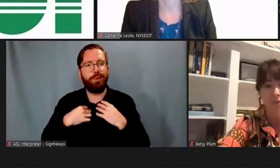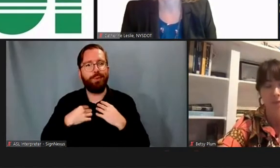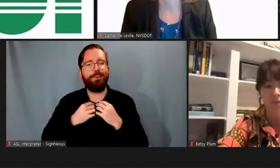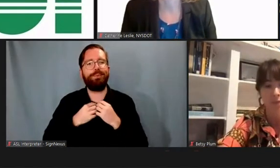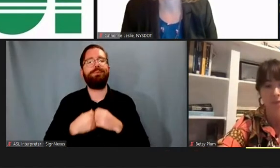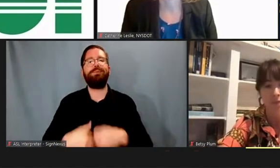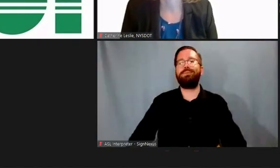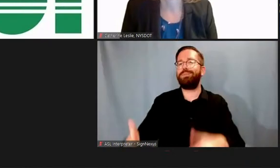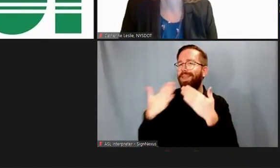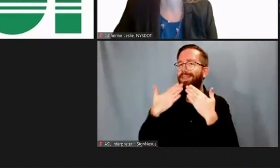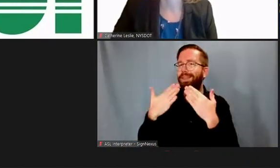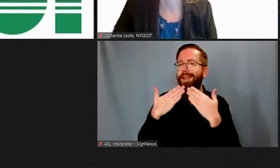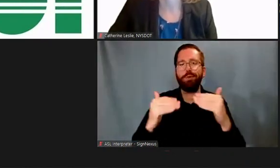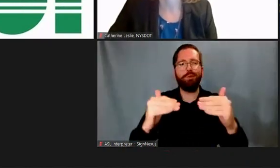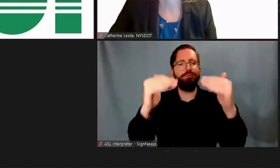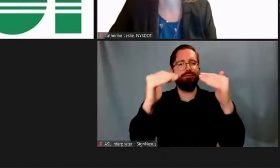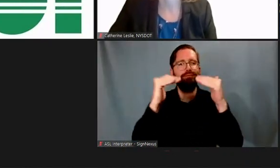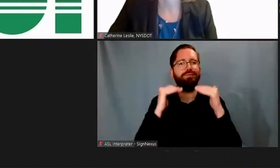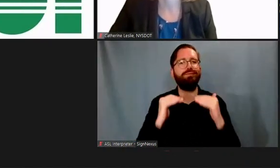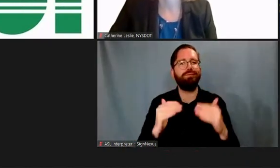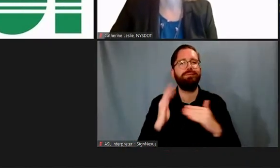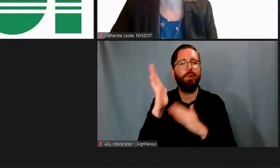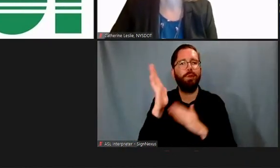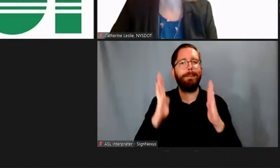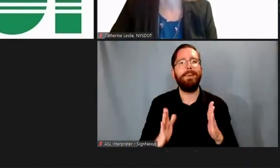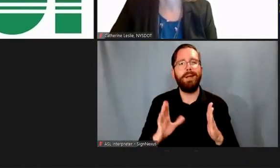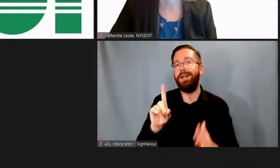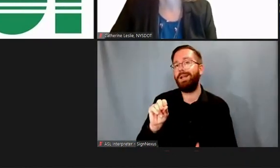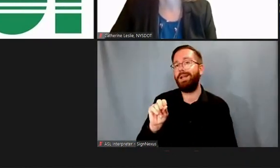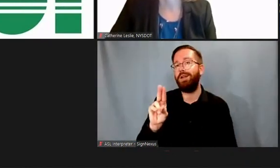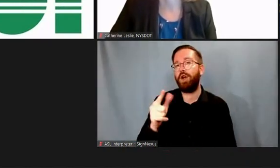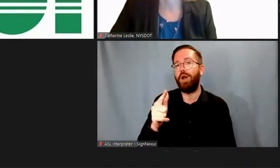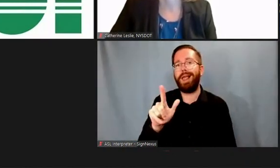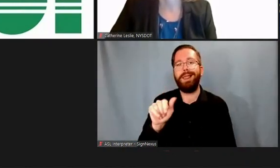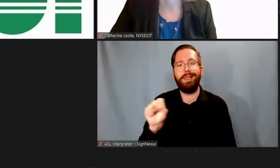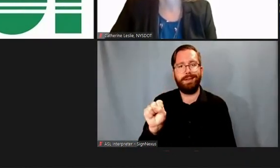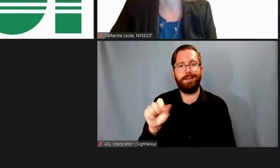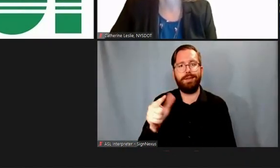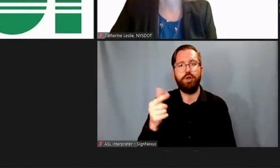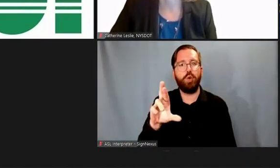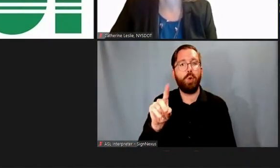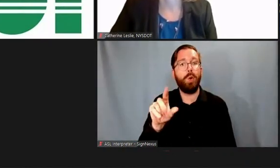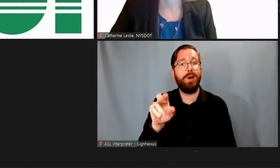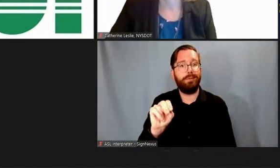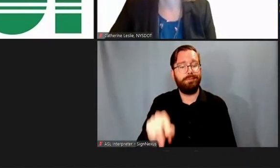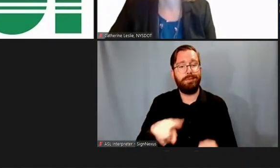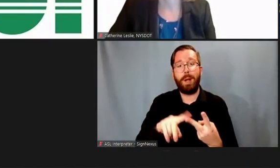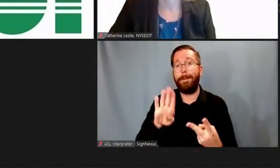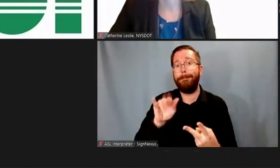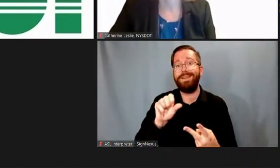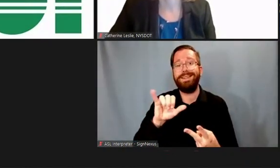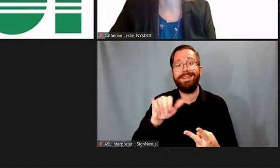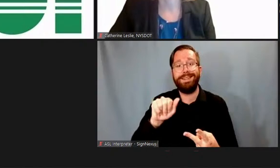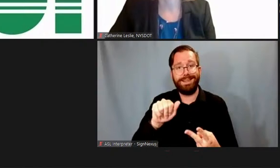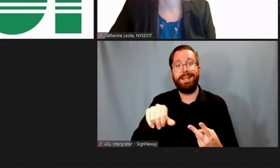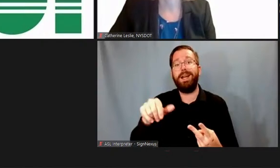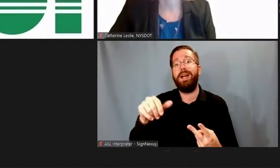thank you our next speaker is douglas gordon followed by becia ososki